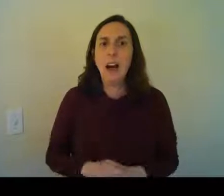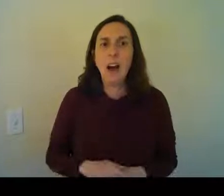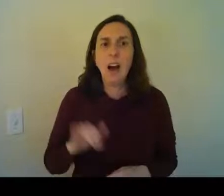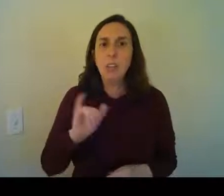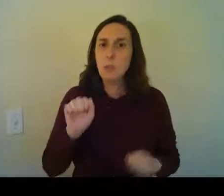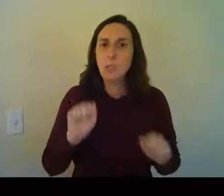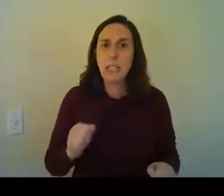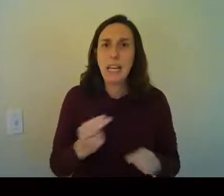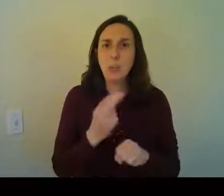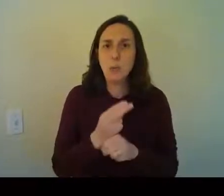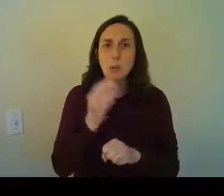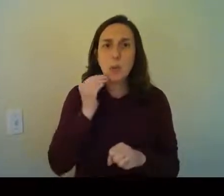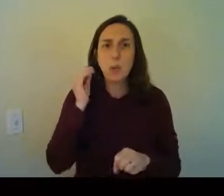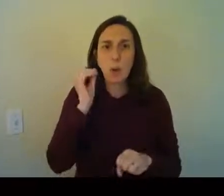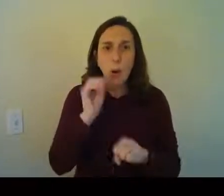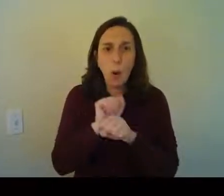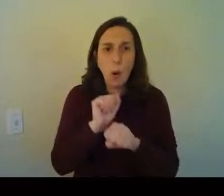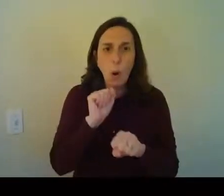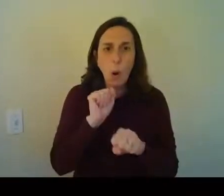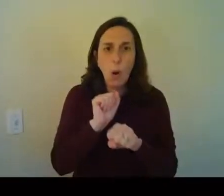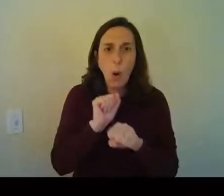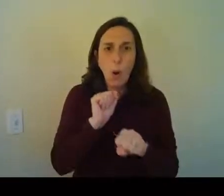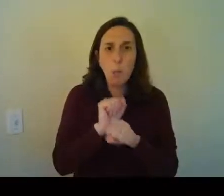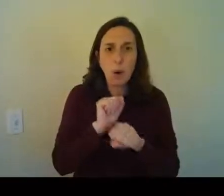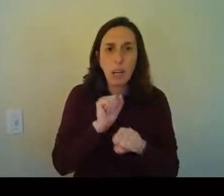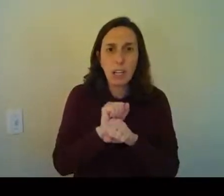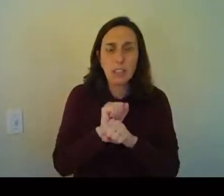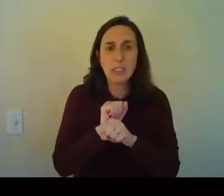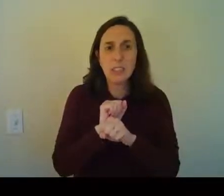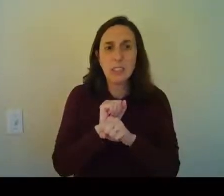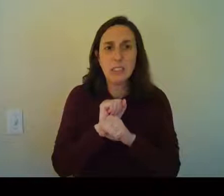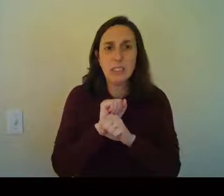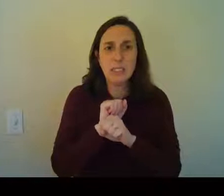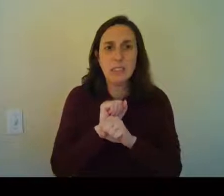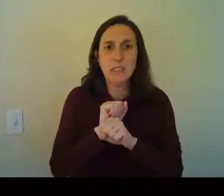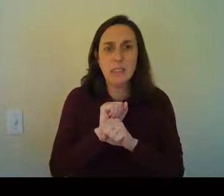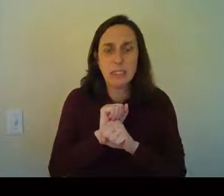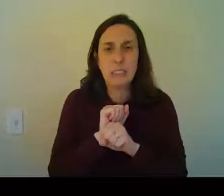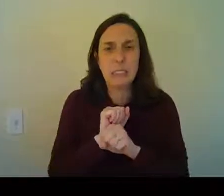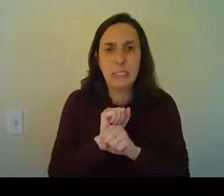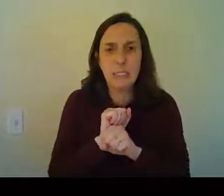right now, you don't get unless you play with. In fact, the stuff we're doing today